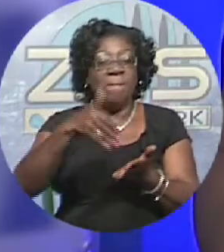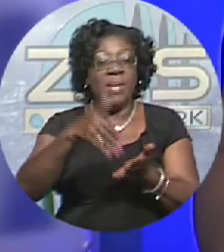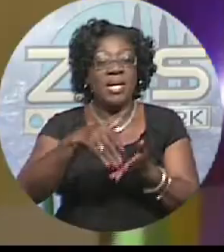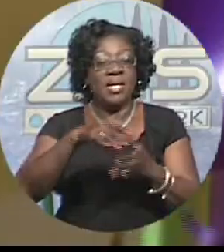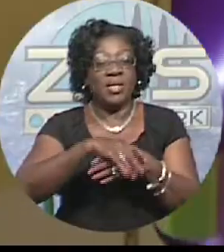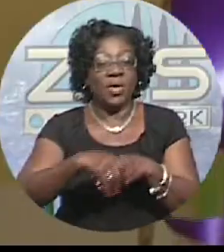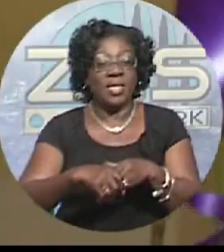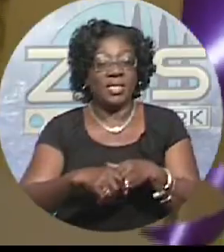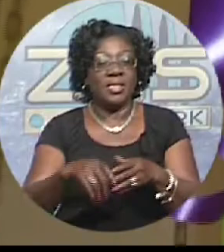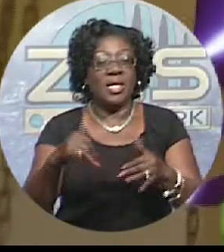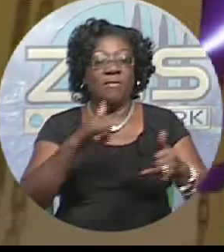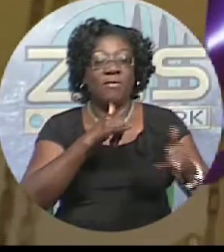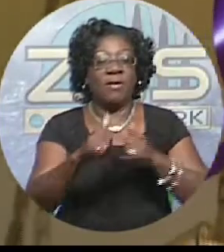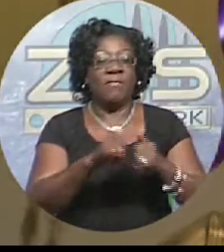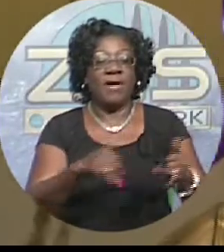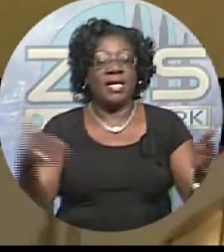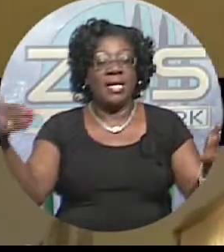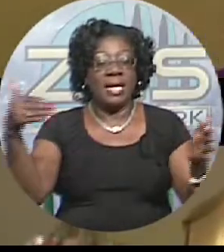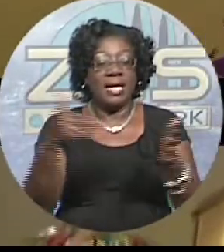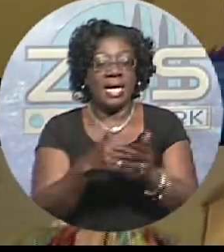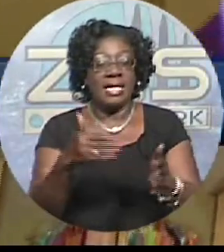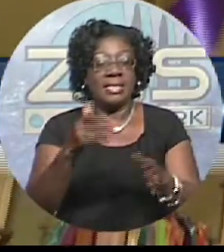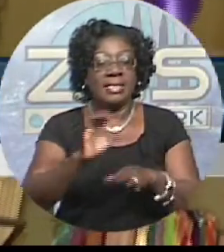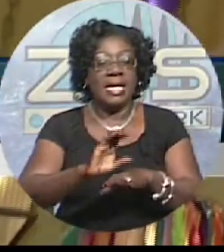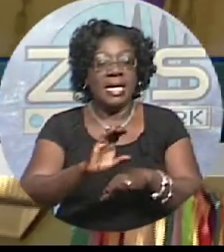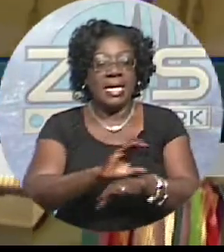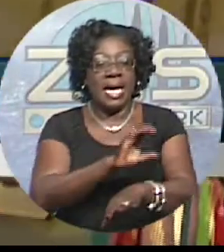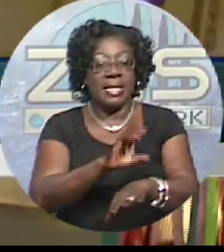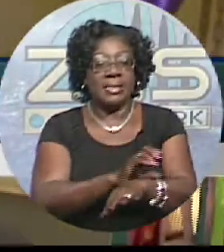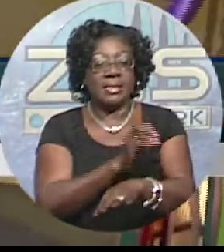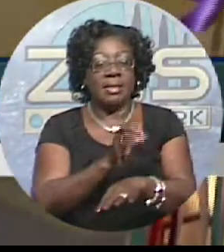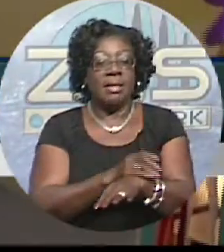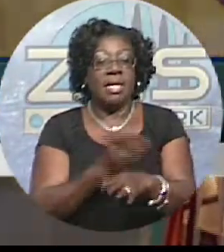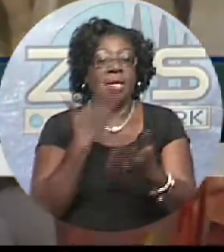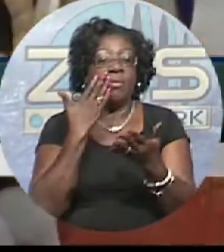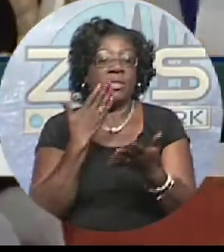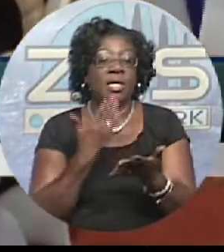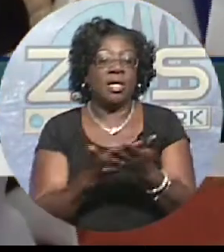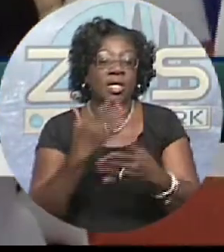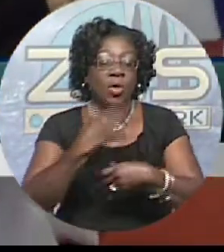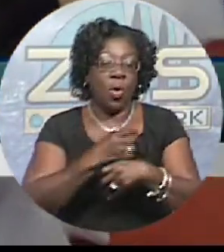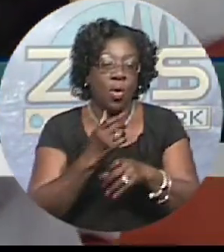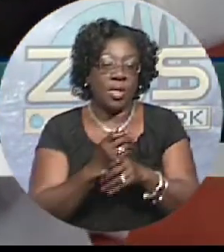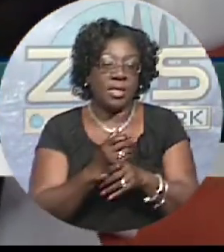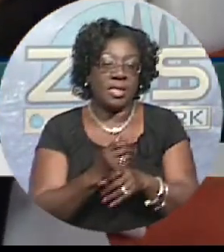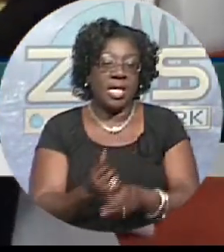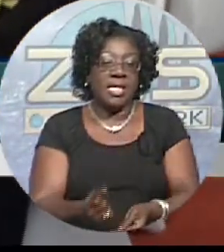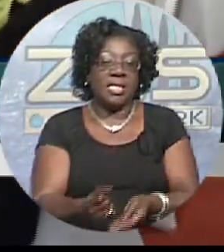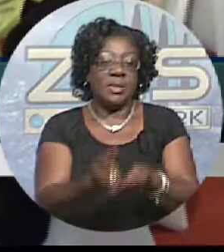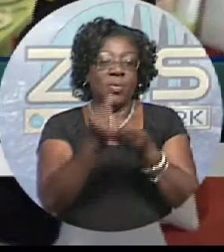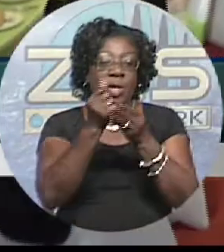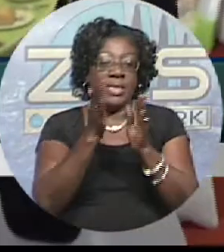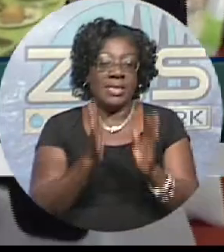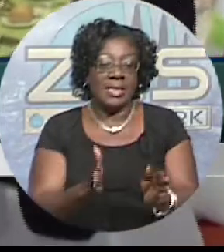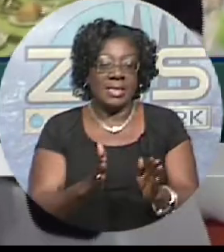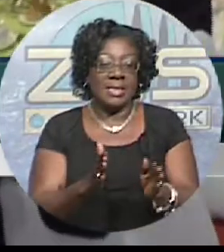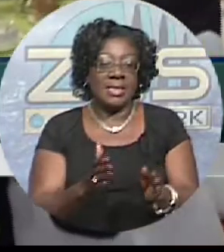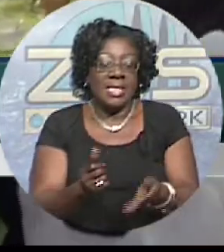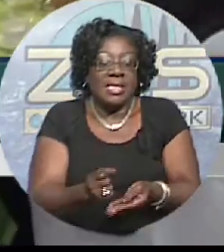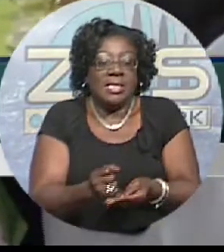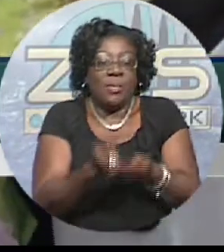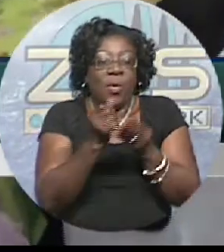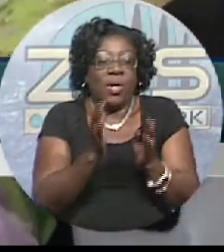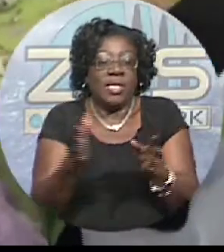disease. It was a brilliant affair for a brilliant cause. Corporate sponsors, survivors, and